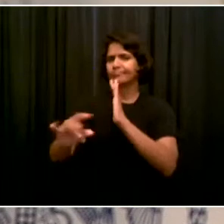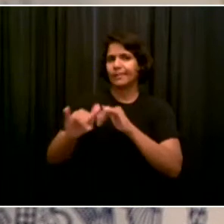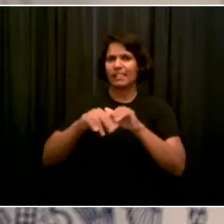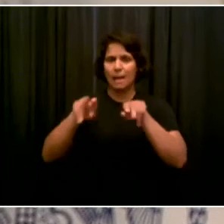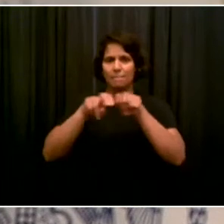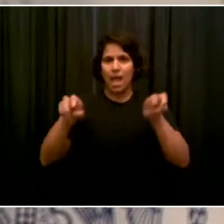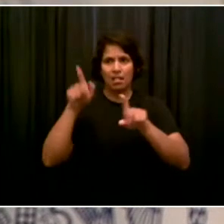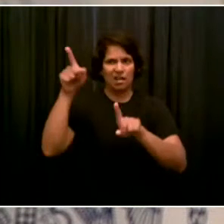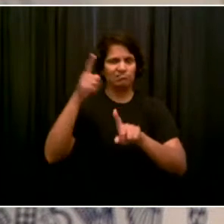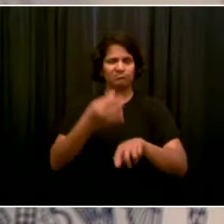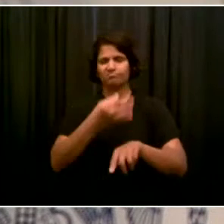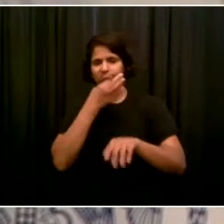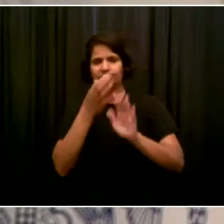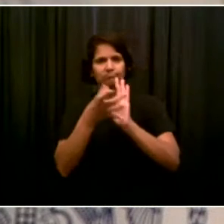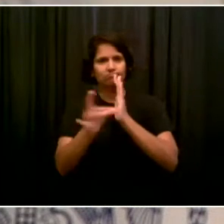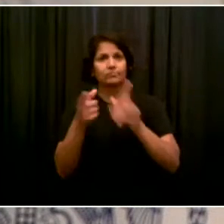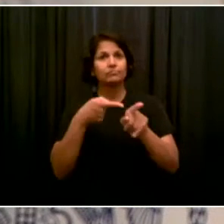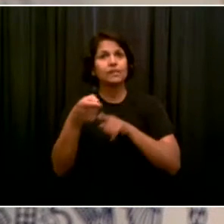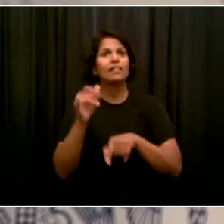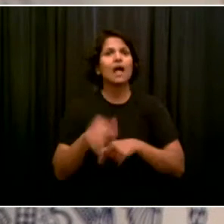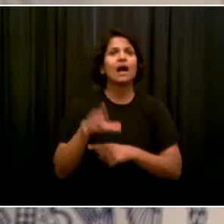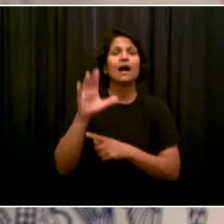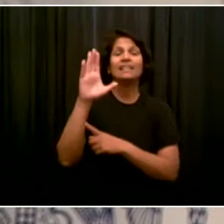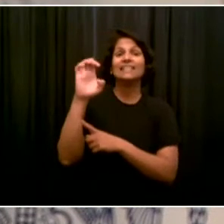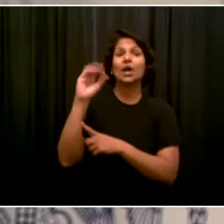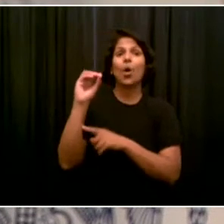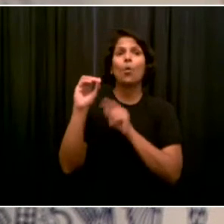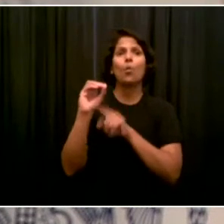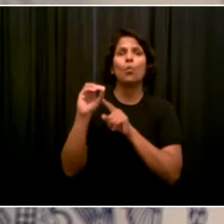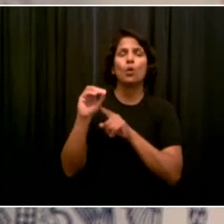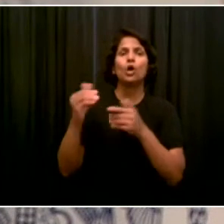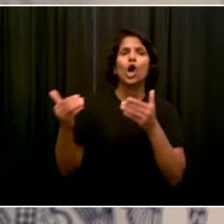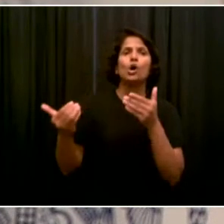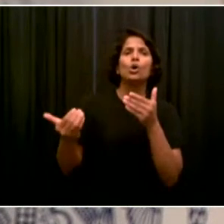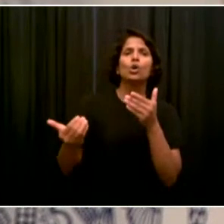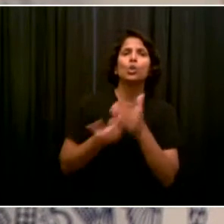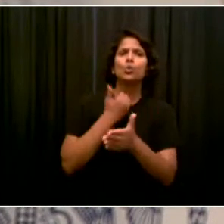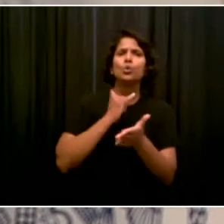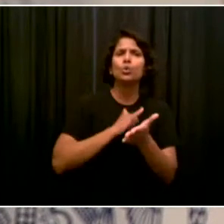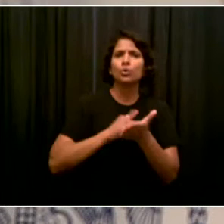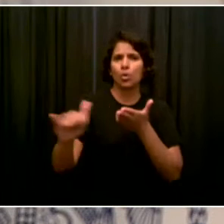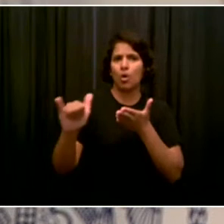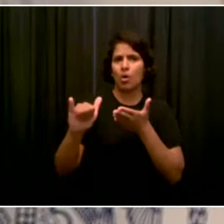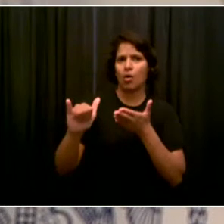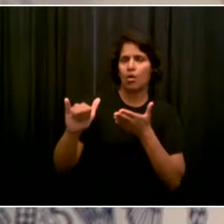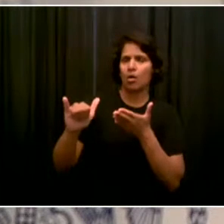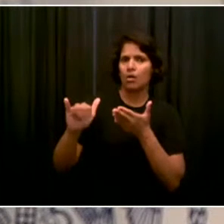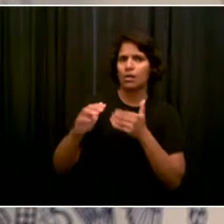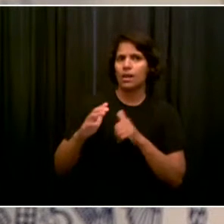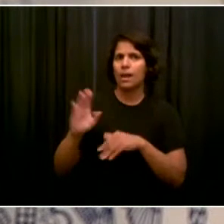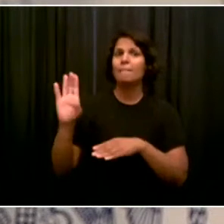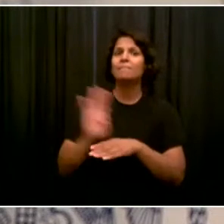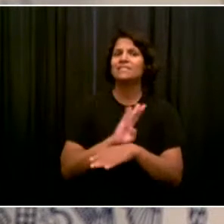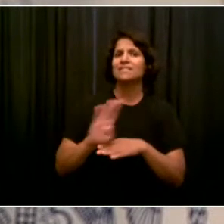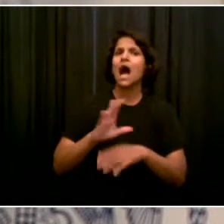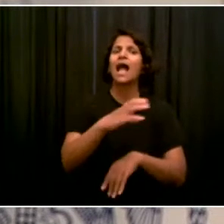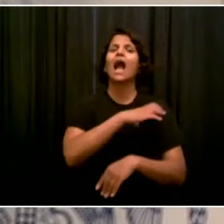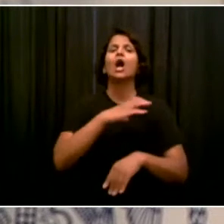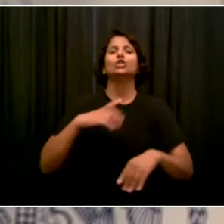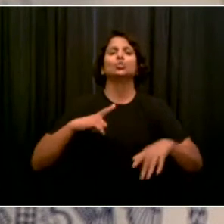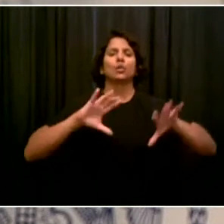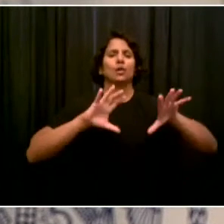Congress. And I'm going to help Hank Gutman with Italian pronunciation. Carlo